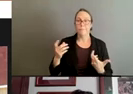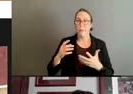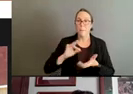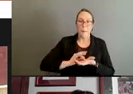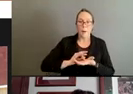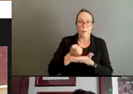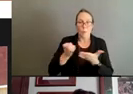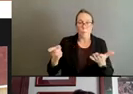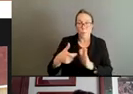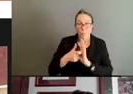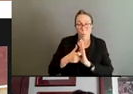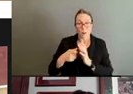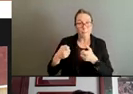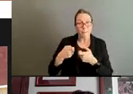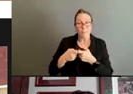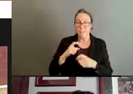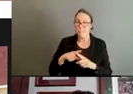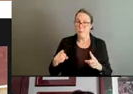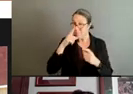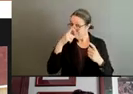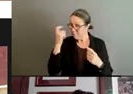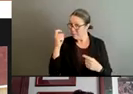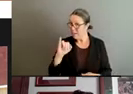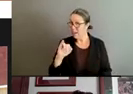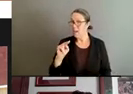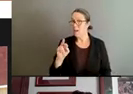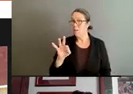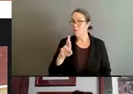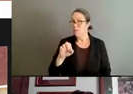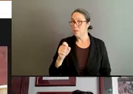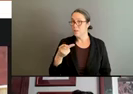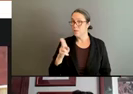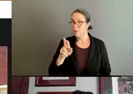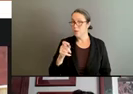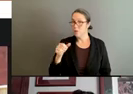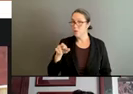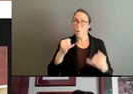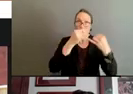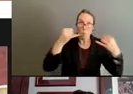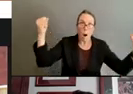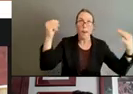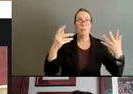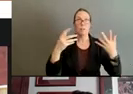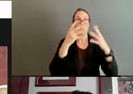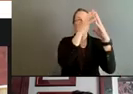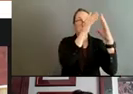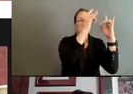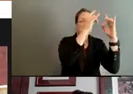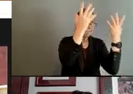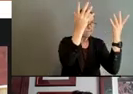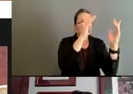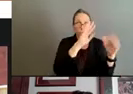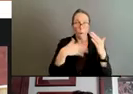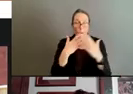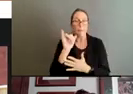electricity. But unfortunately, because of infrastructure damage, they can't get the power back on in those areas right now. And they're